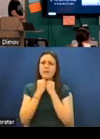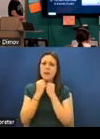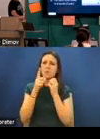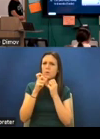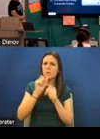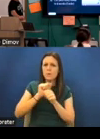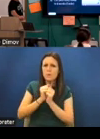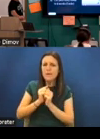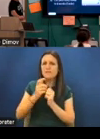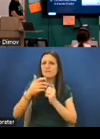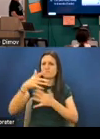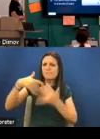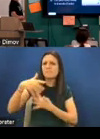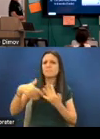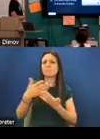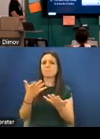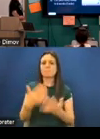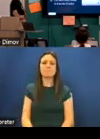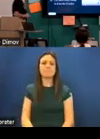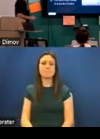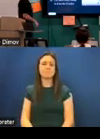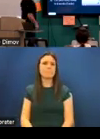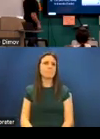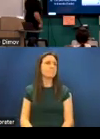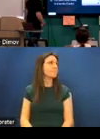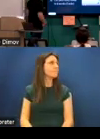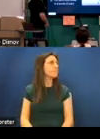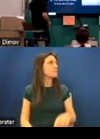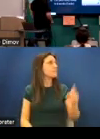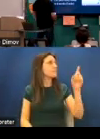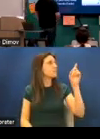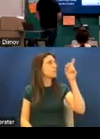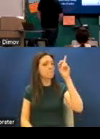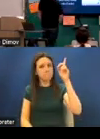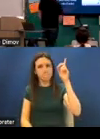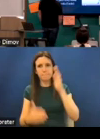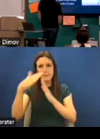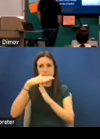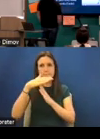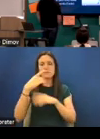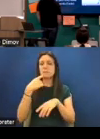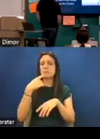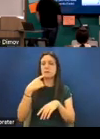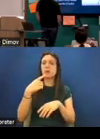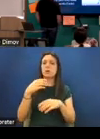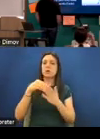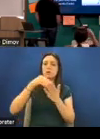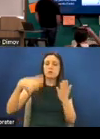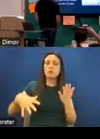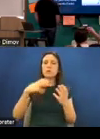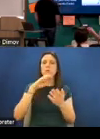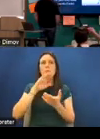And Absolutely. Thank you. Okay, up at the top, we have student, wife,